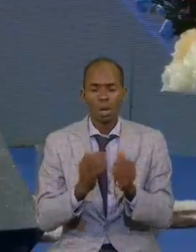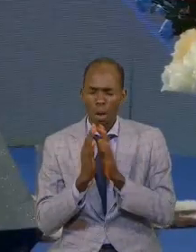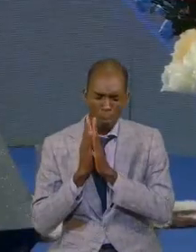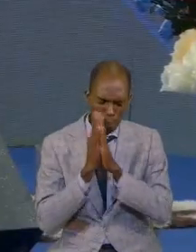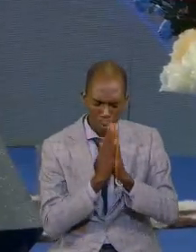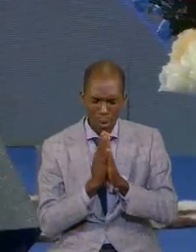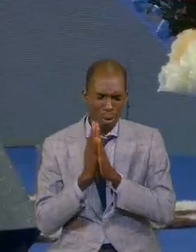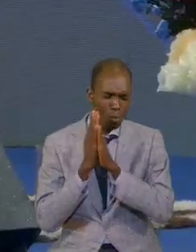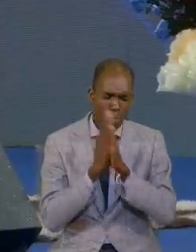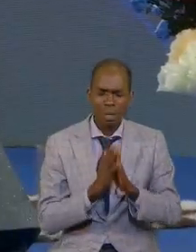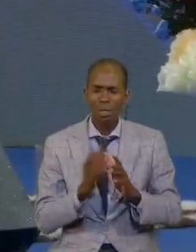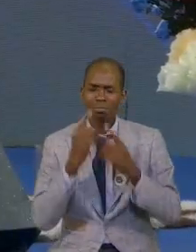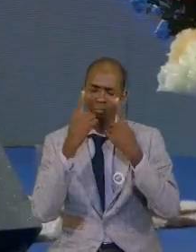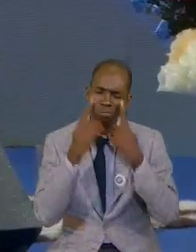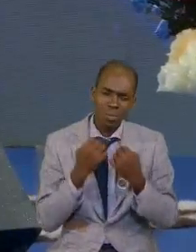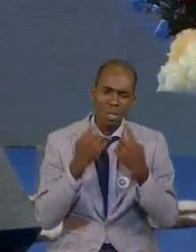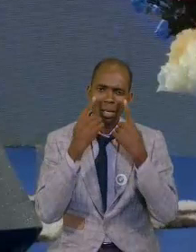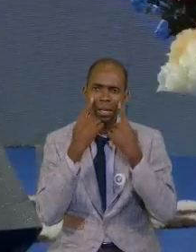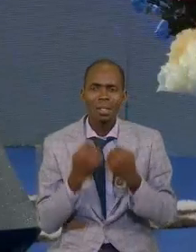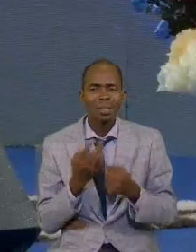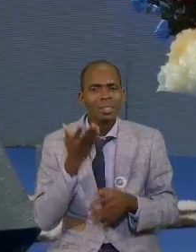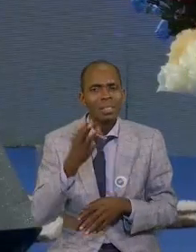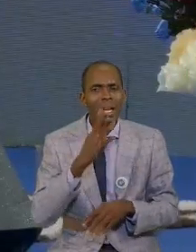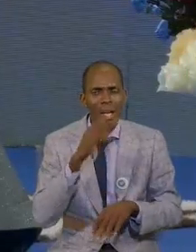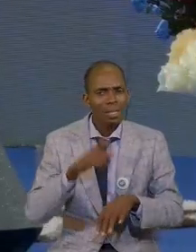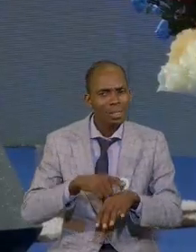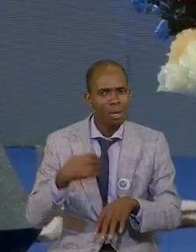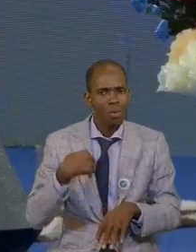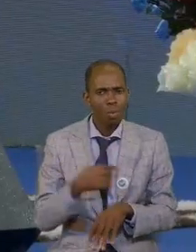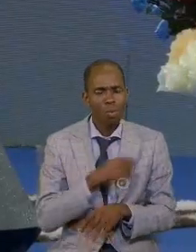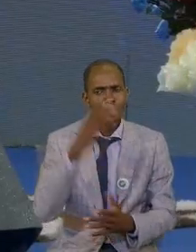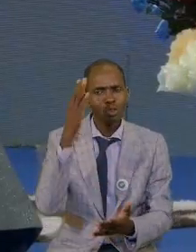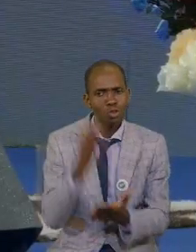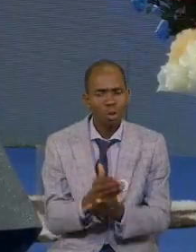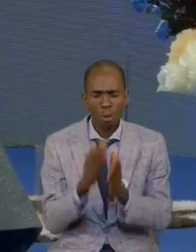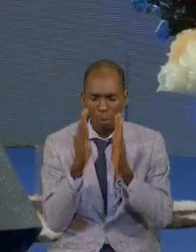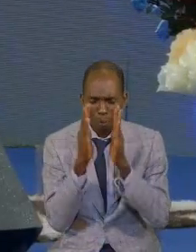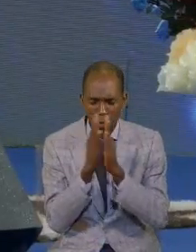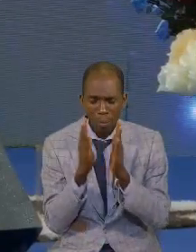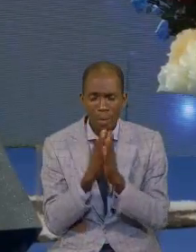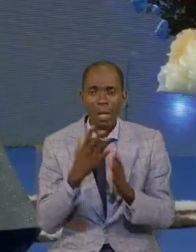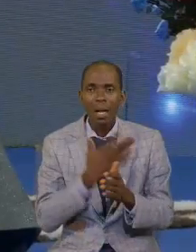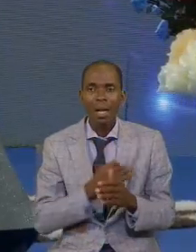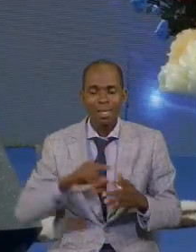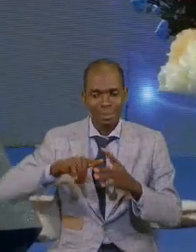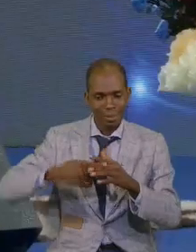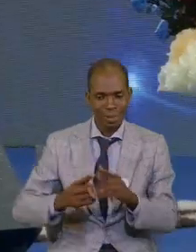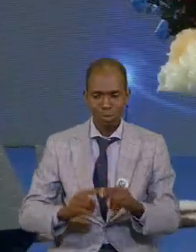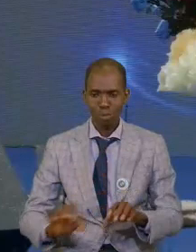you are crying. There are times we stop praying and we start acting.